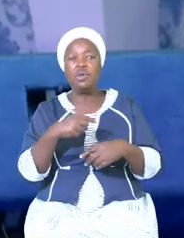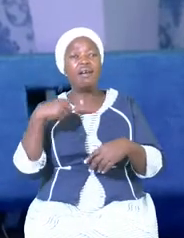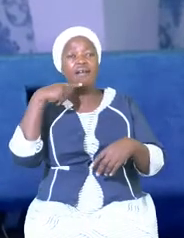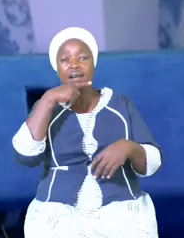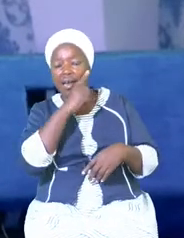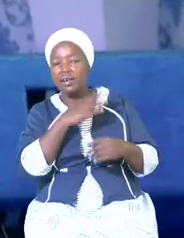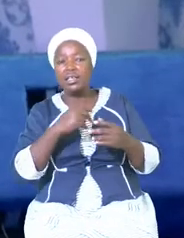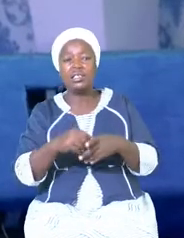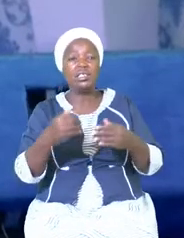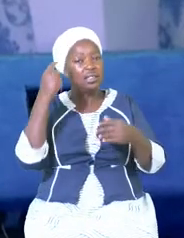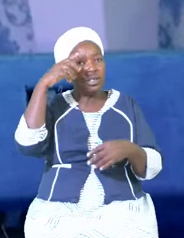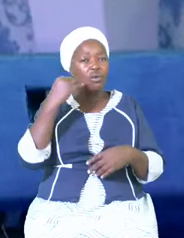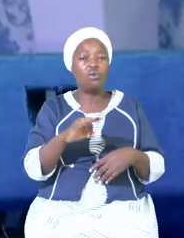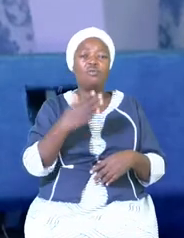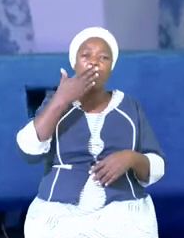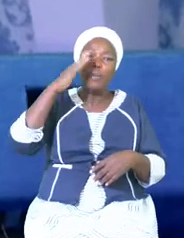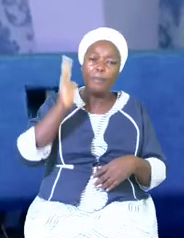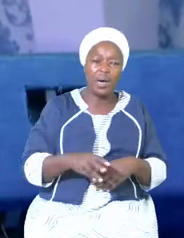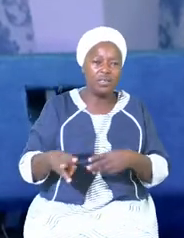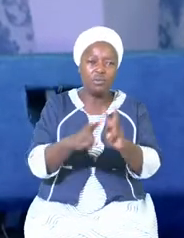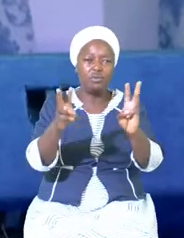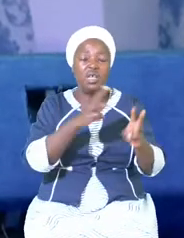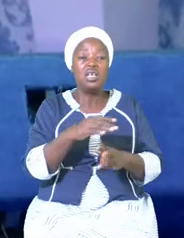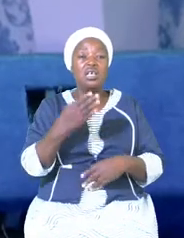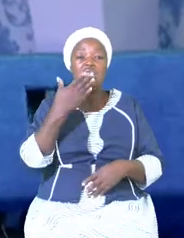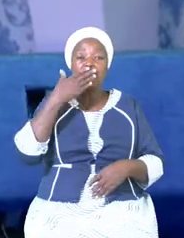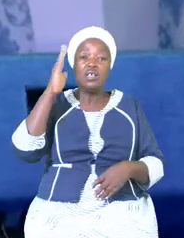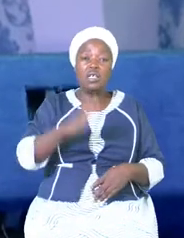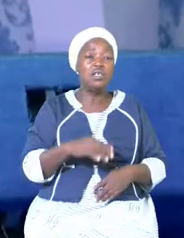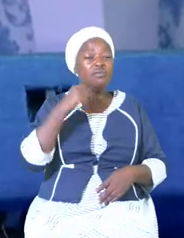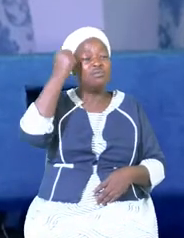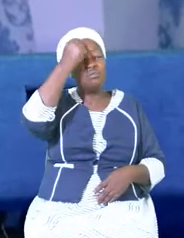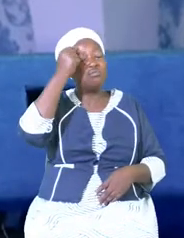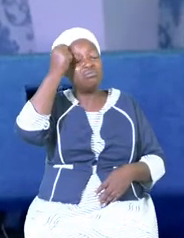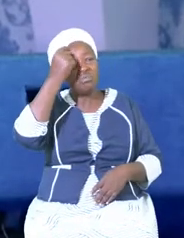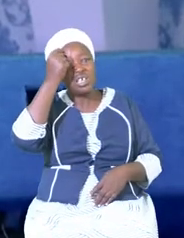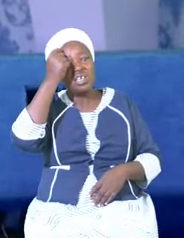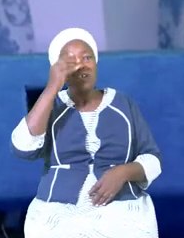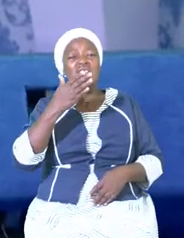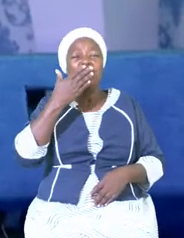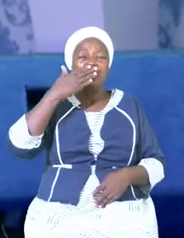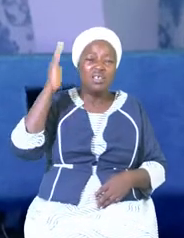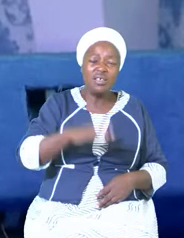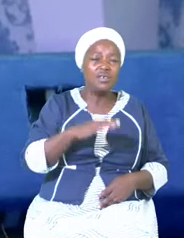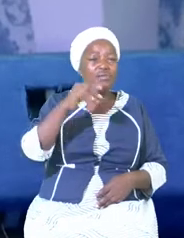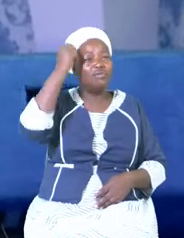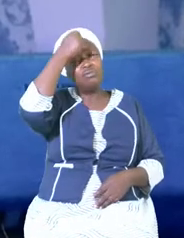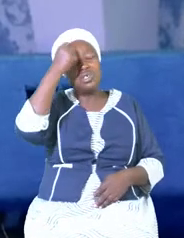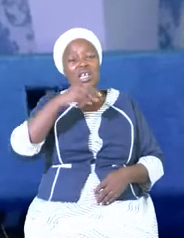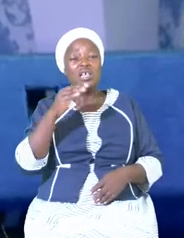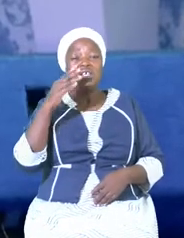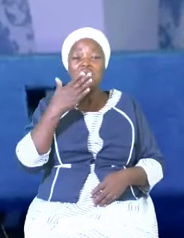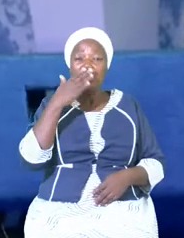mischief. Mischief, evil imagination, evil thought, evil action. They